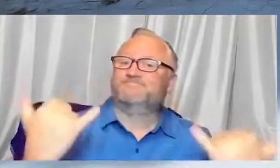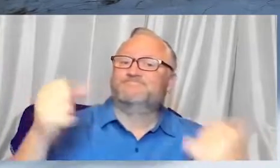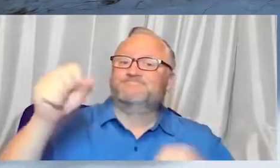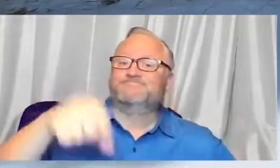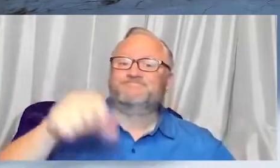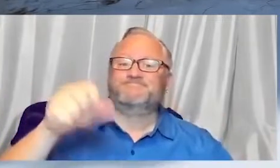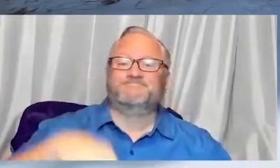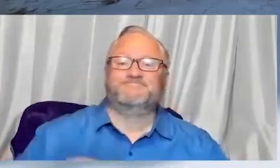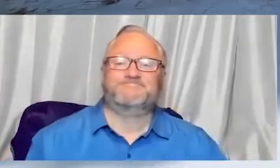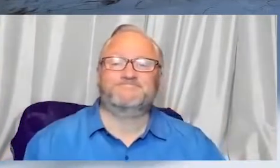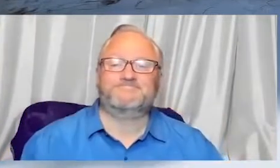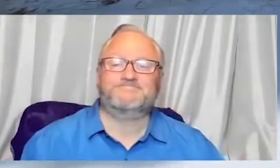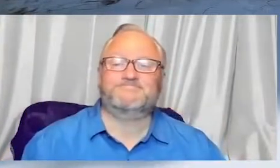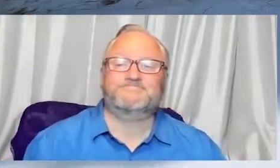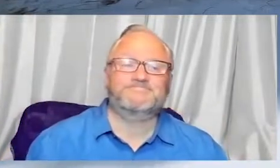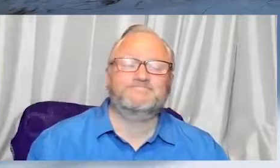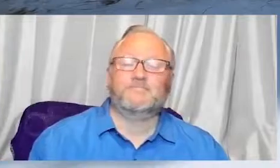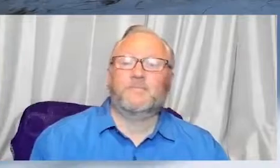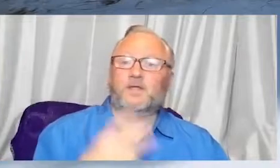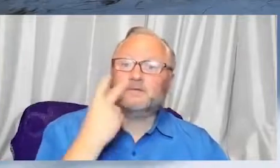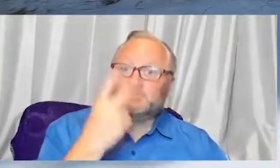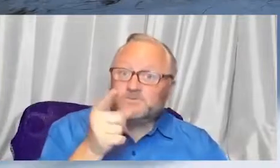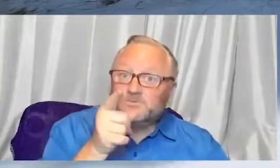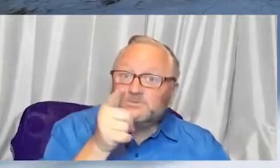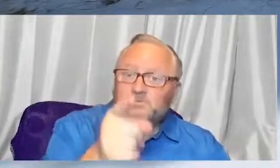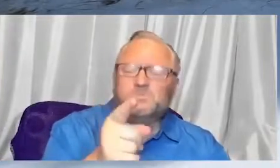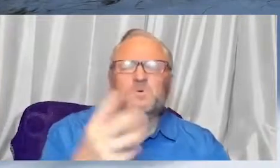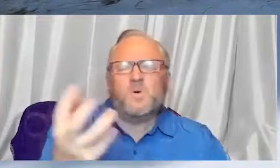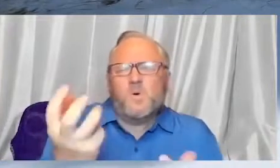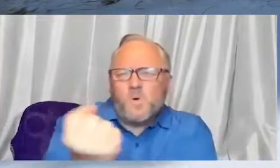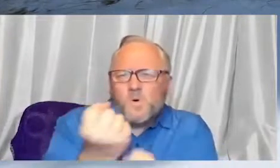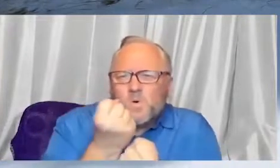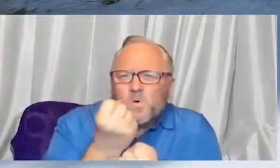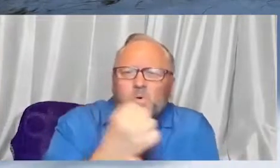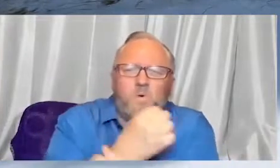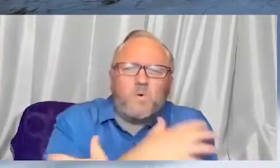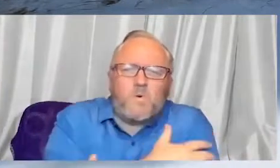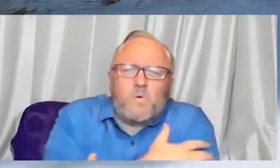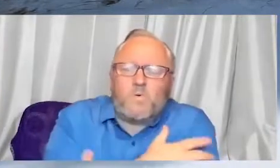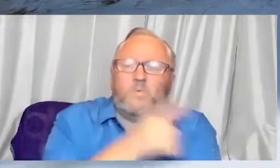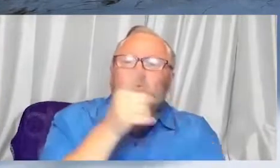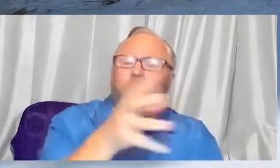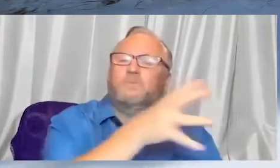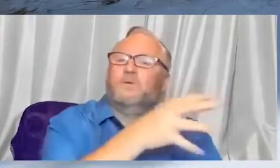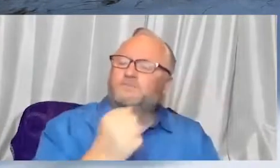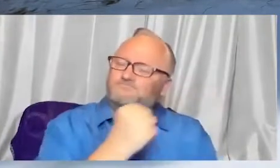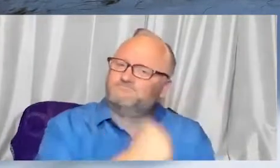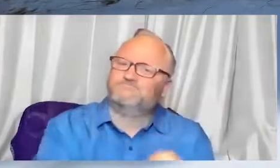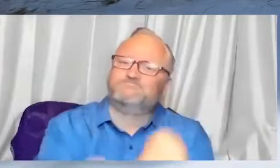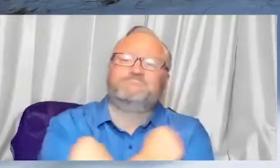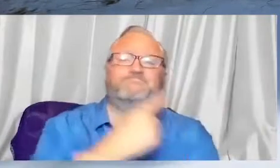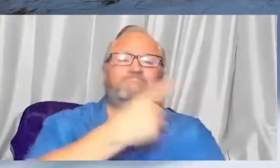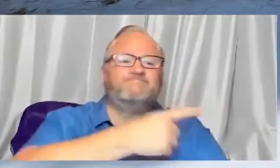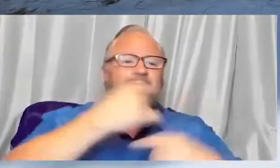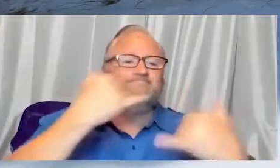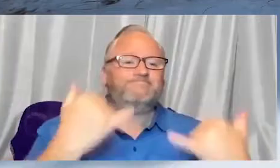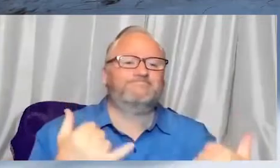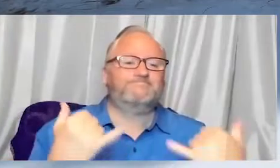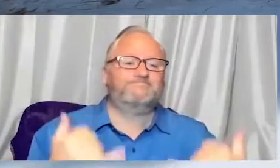day, I see you and hold you in love on this